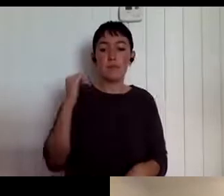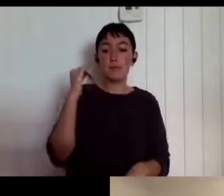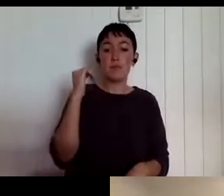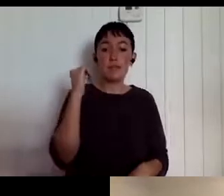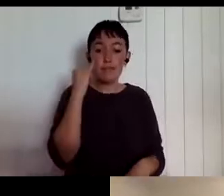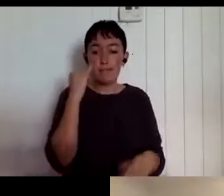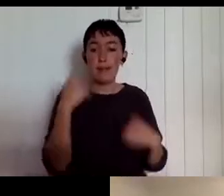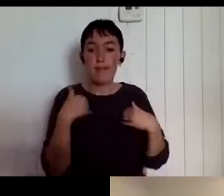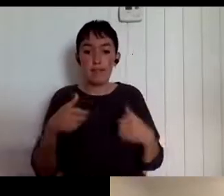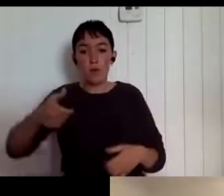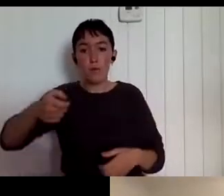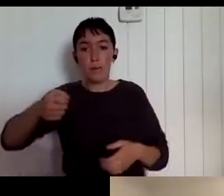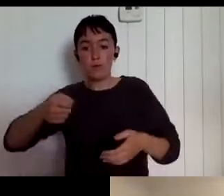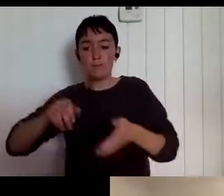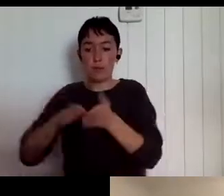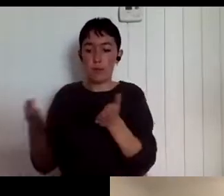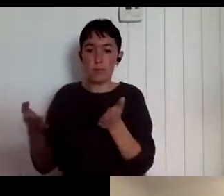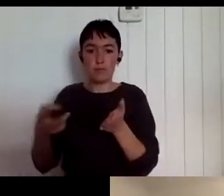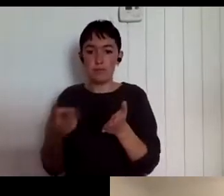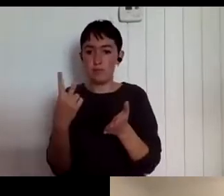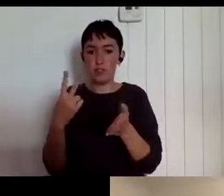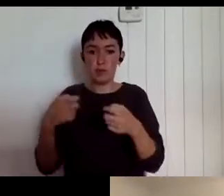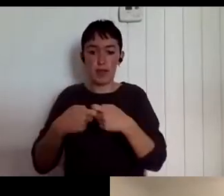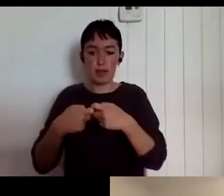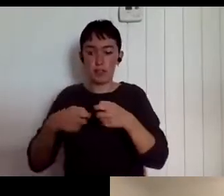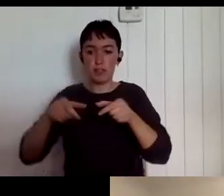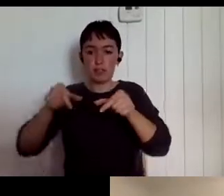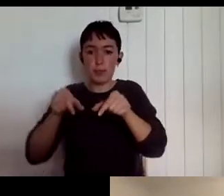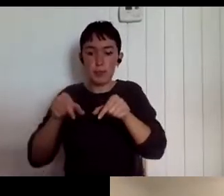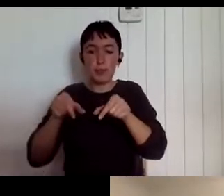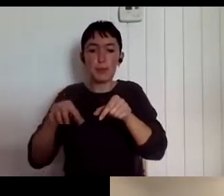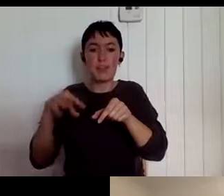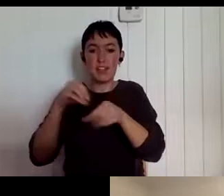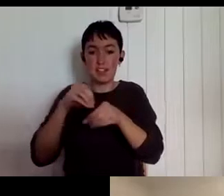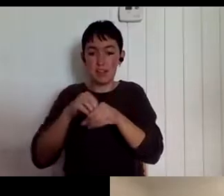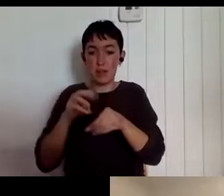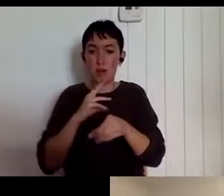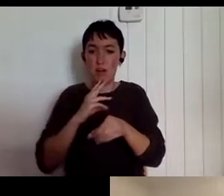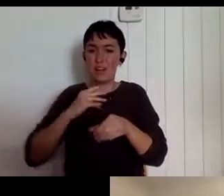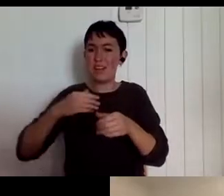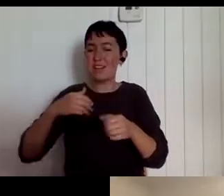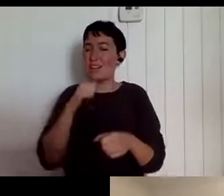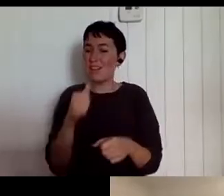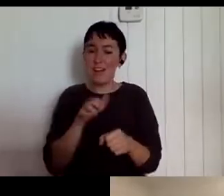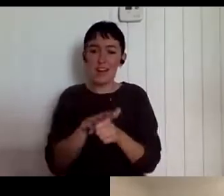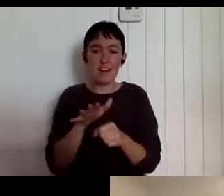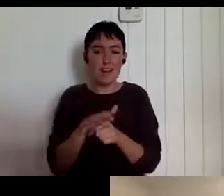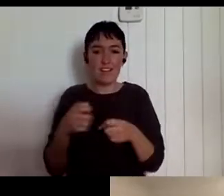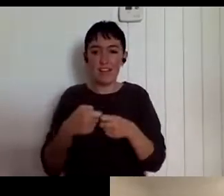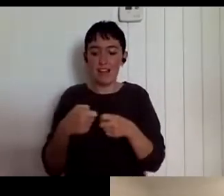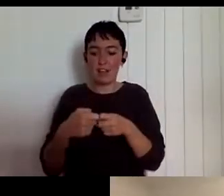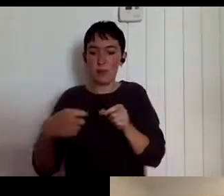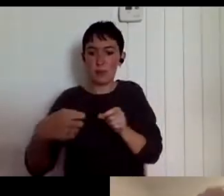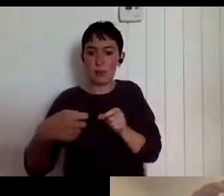up and you got the two batteries in there, you just had them in water, there's not enough electrical contact between the two ends